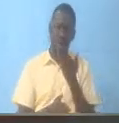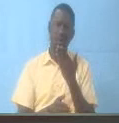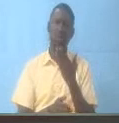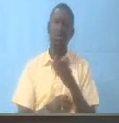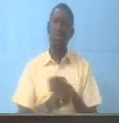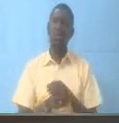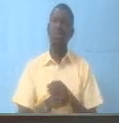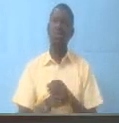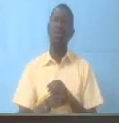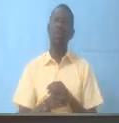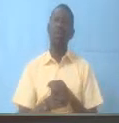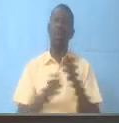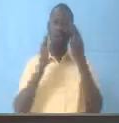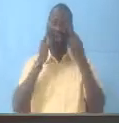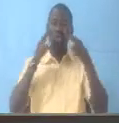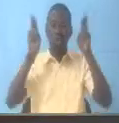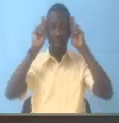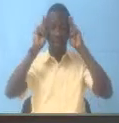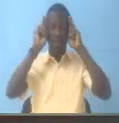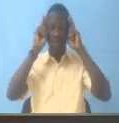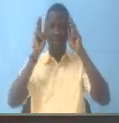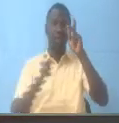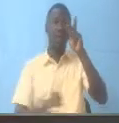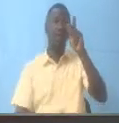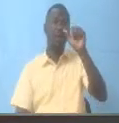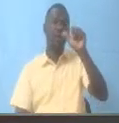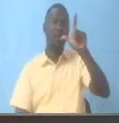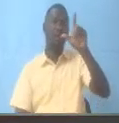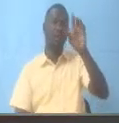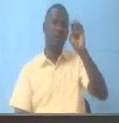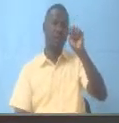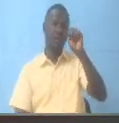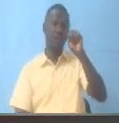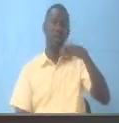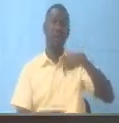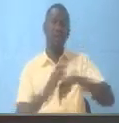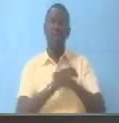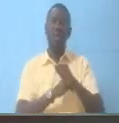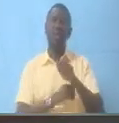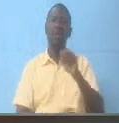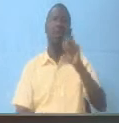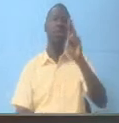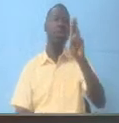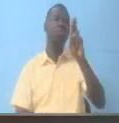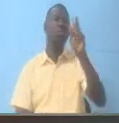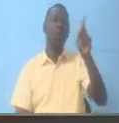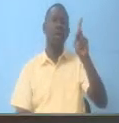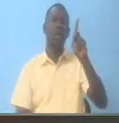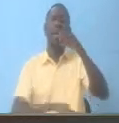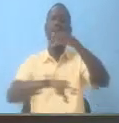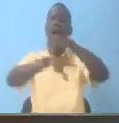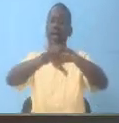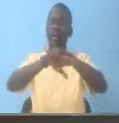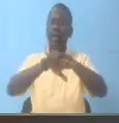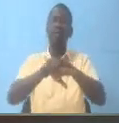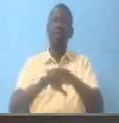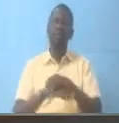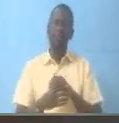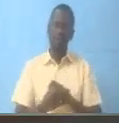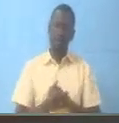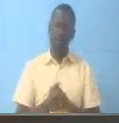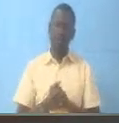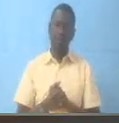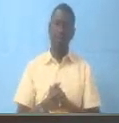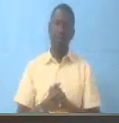Kiel University, University of Kiel in North Staffordshire in the United Kingdom, where I did. dem nag Angleterre ci University of